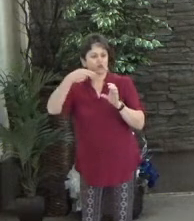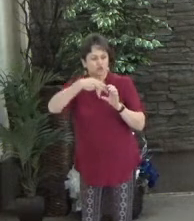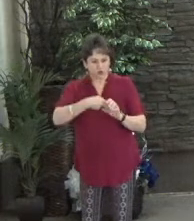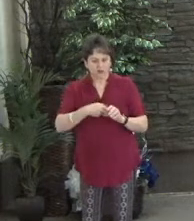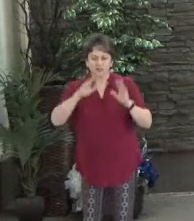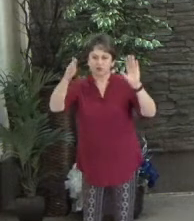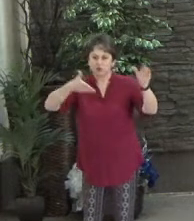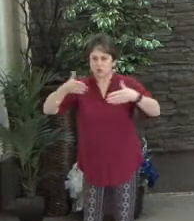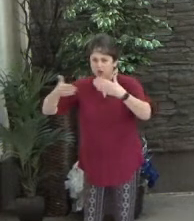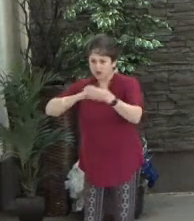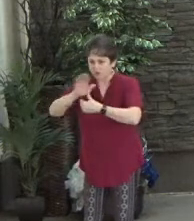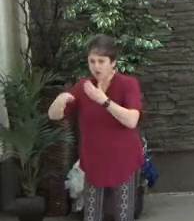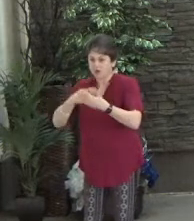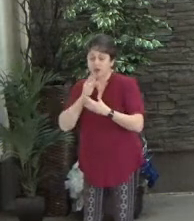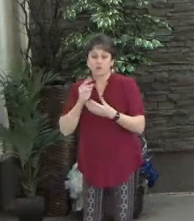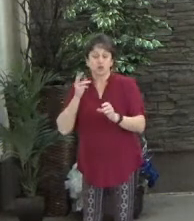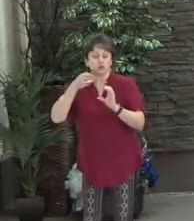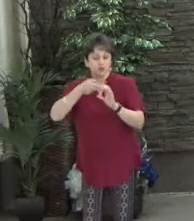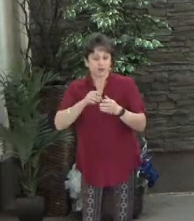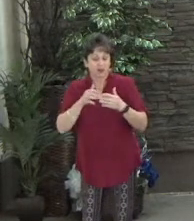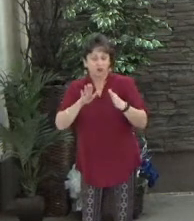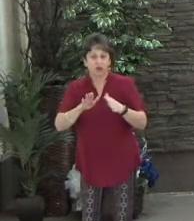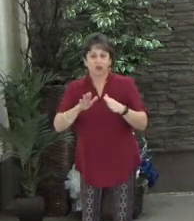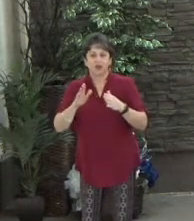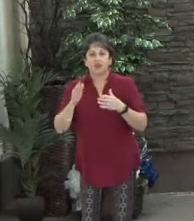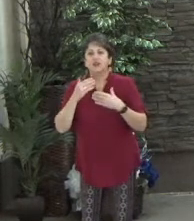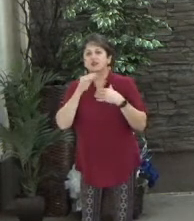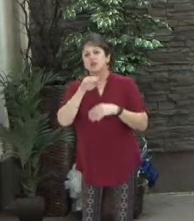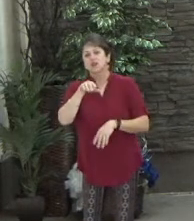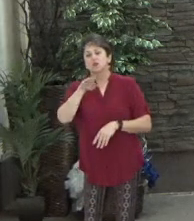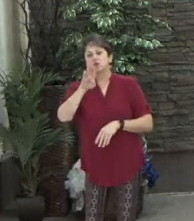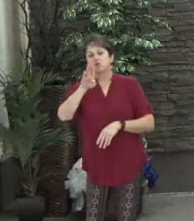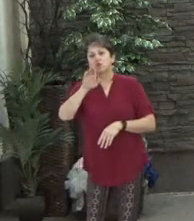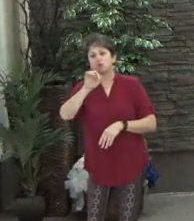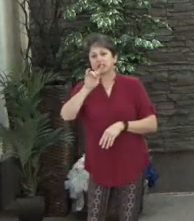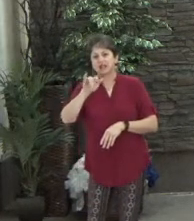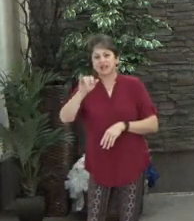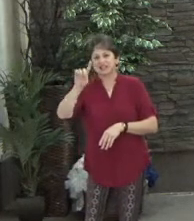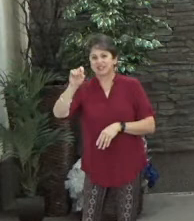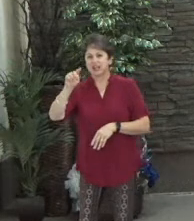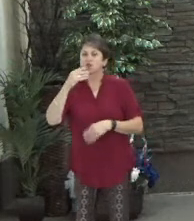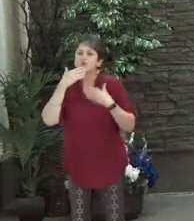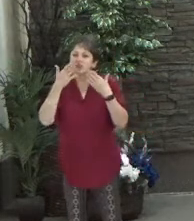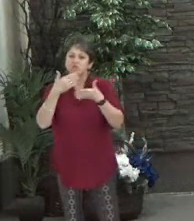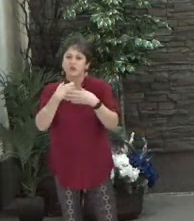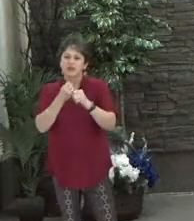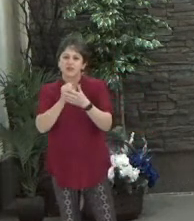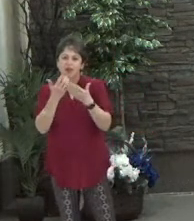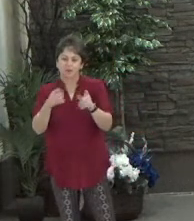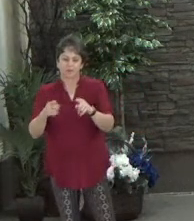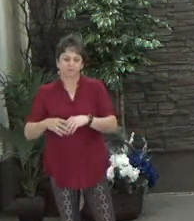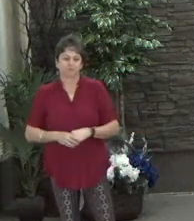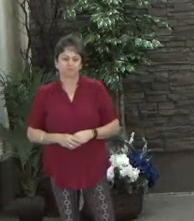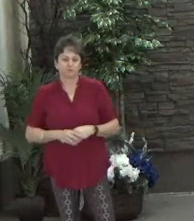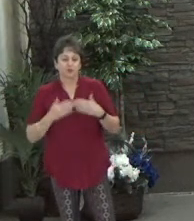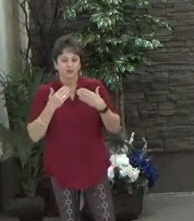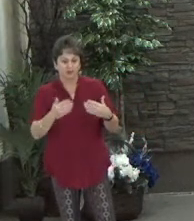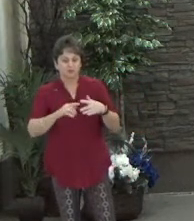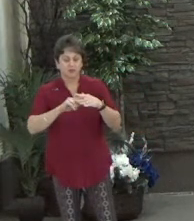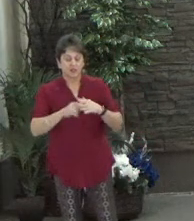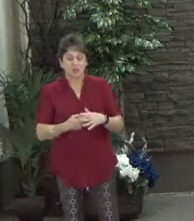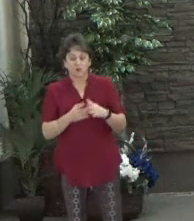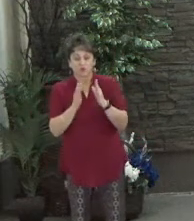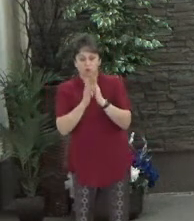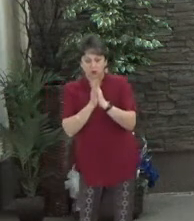we welcome all of you who may be joining us that way. And Brittany and Diego, thank you for making that possible. Let's begin with a prayer